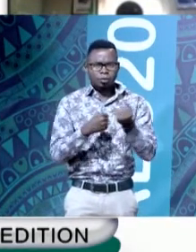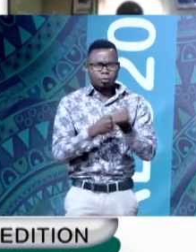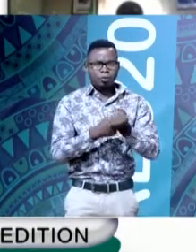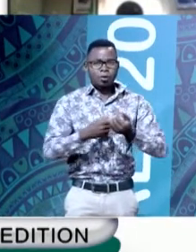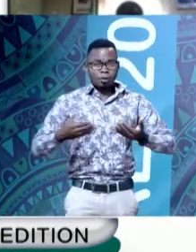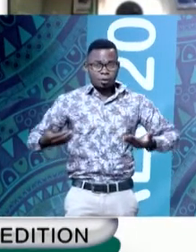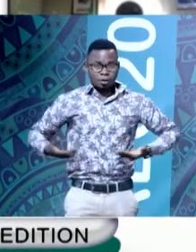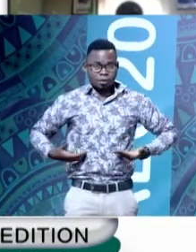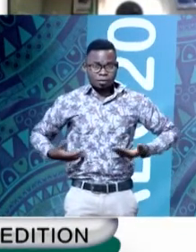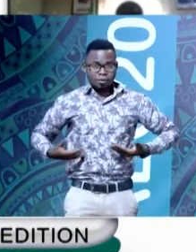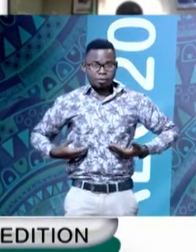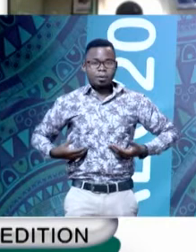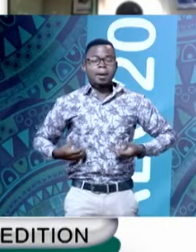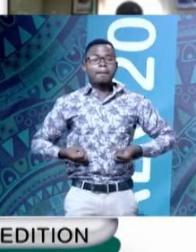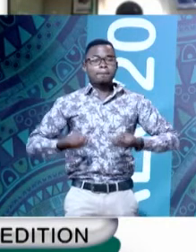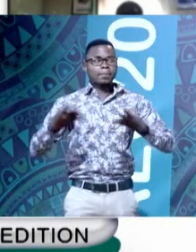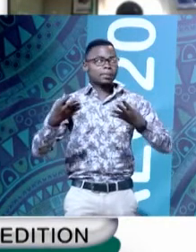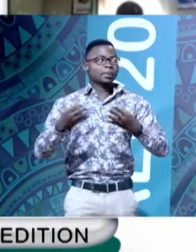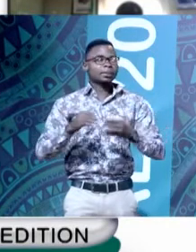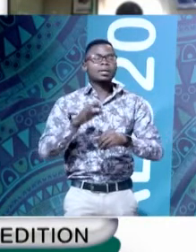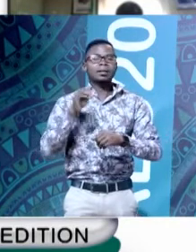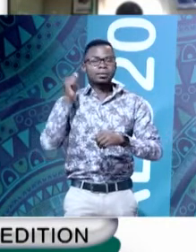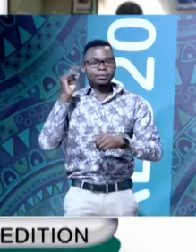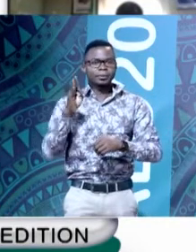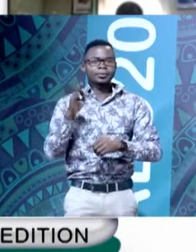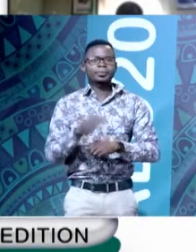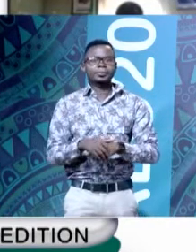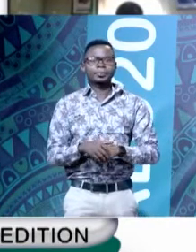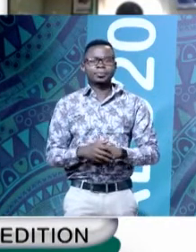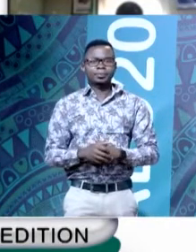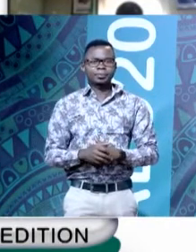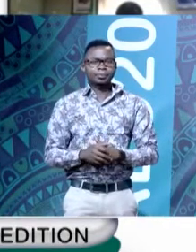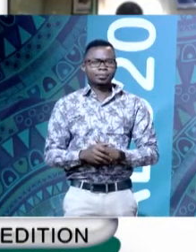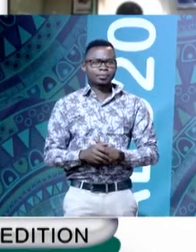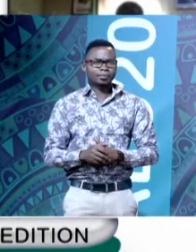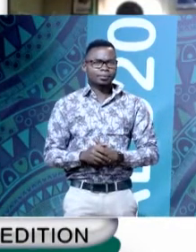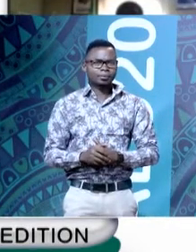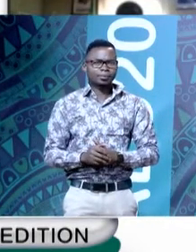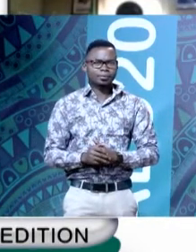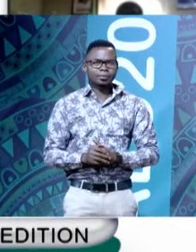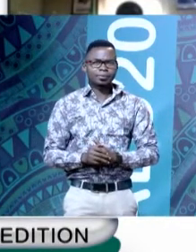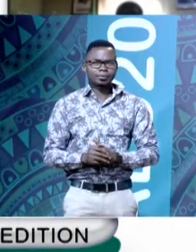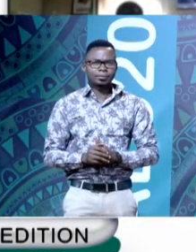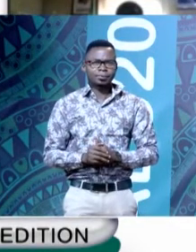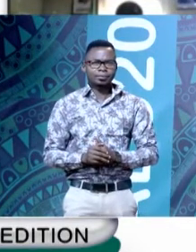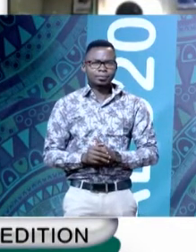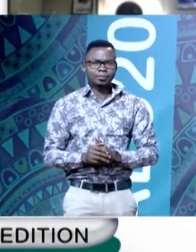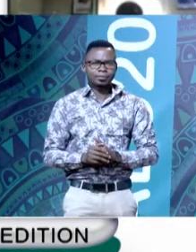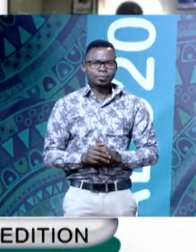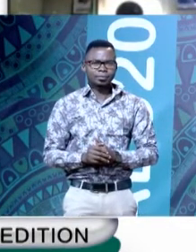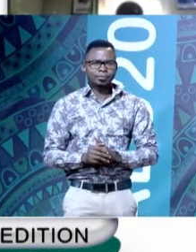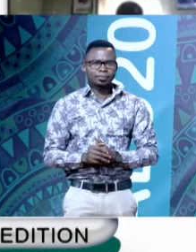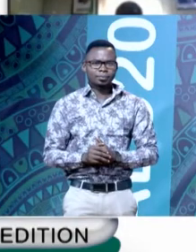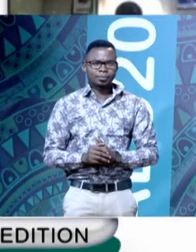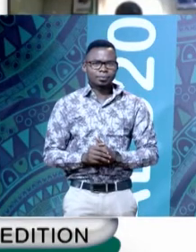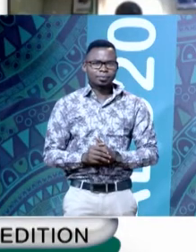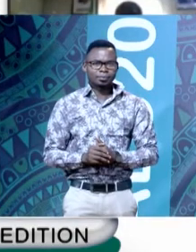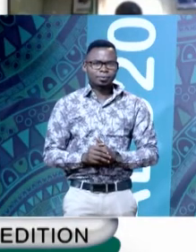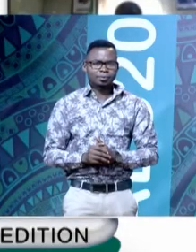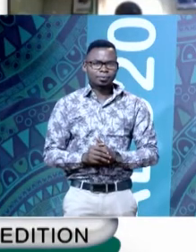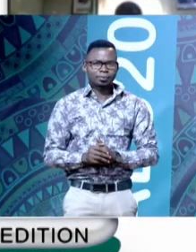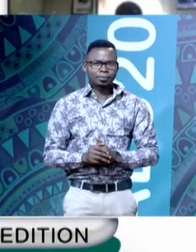play in the whole movement towards creating an Africa we want,